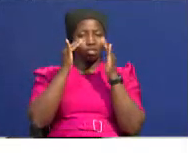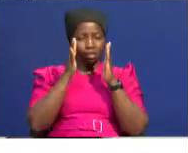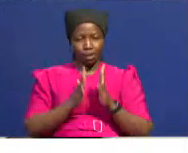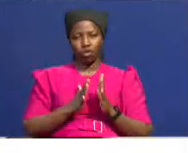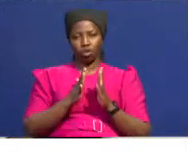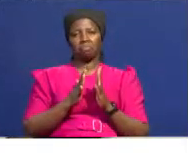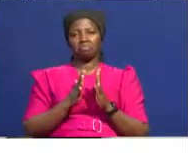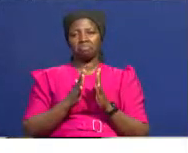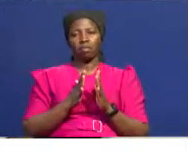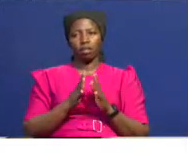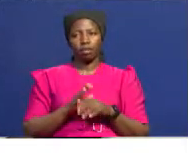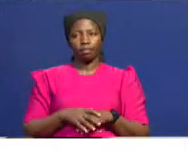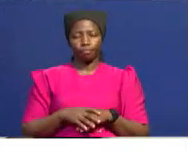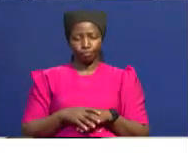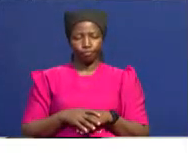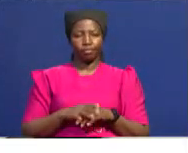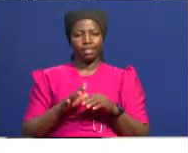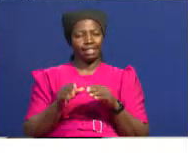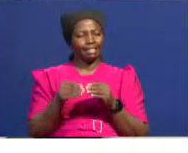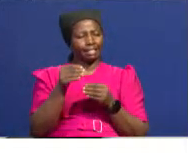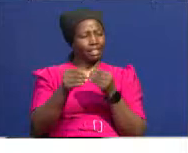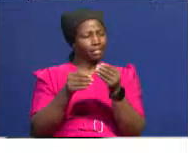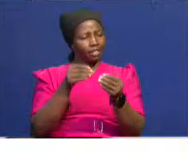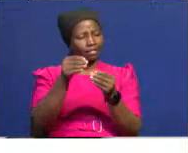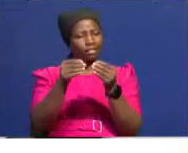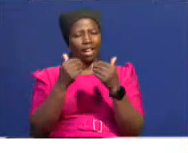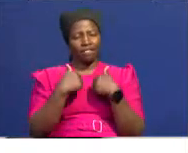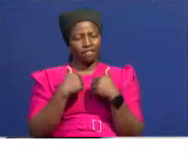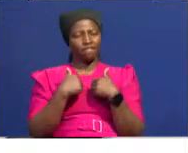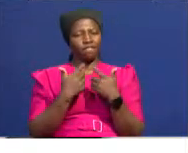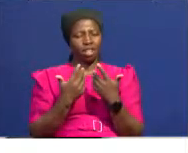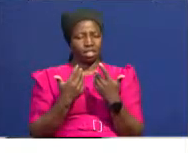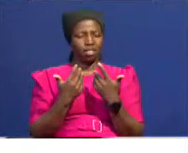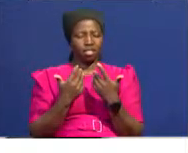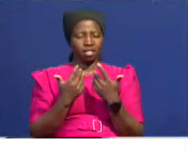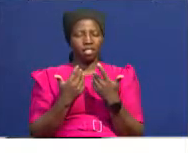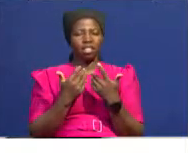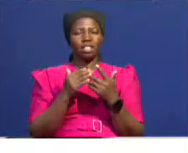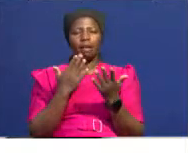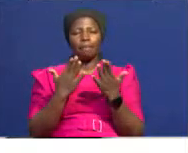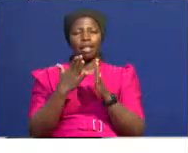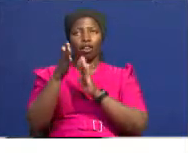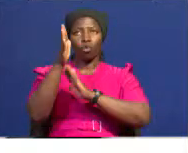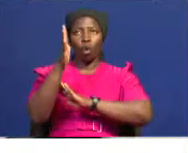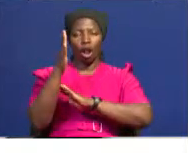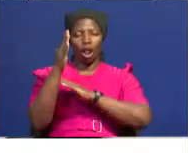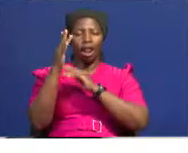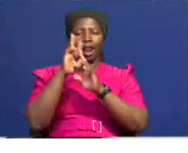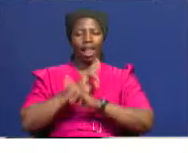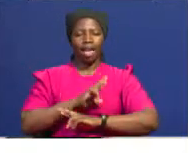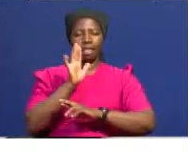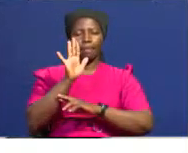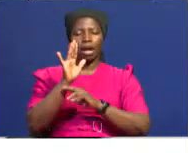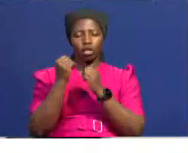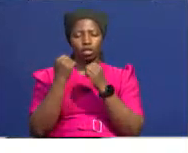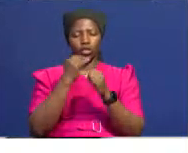and a very charismatic and magnetic personality. May the Almighty rest his soul in eternal